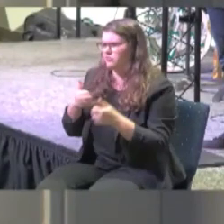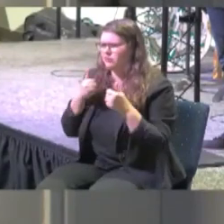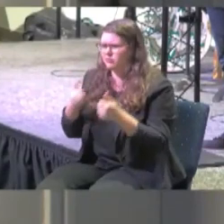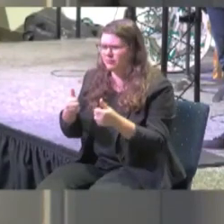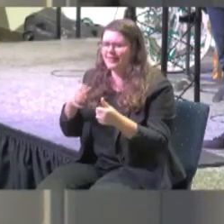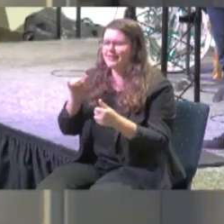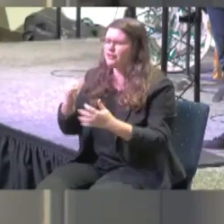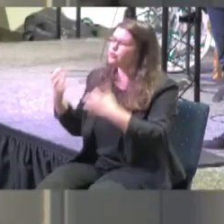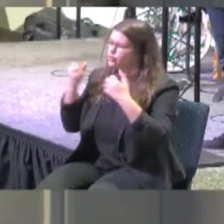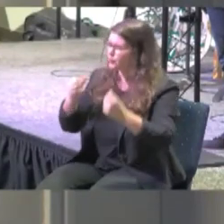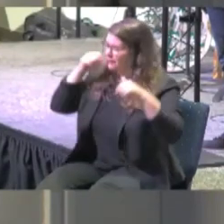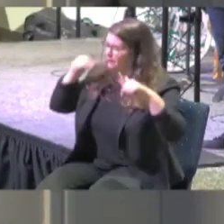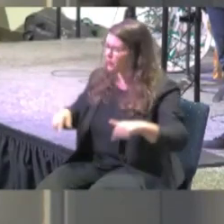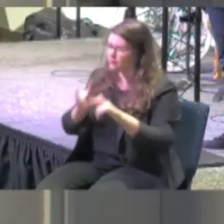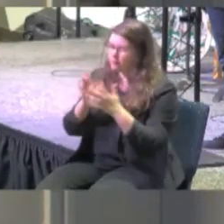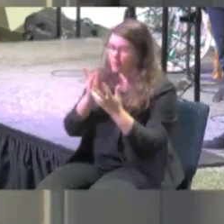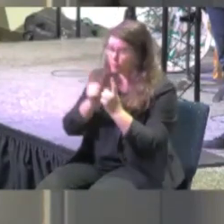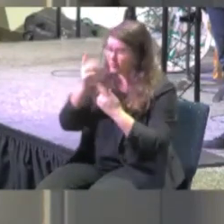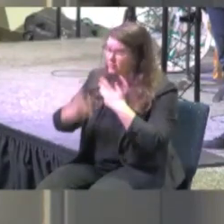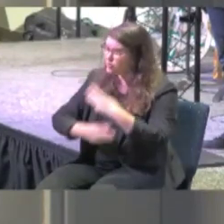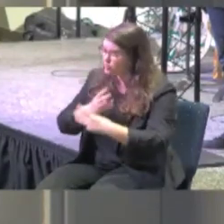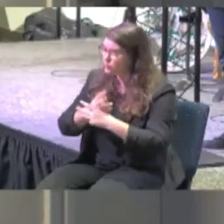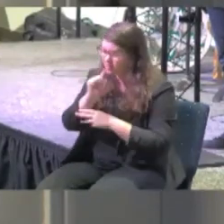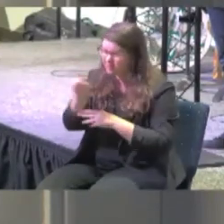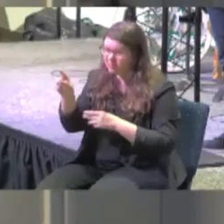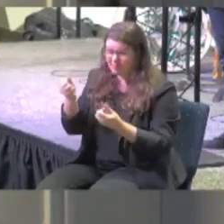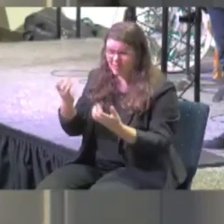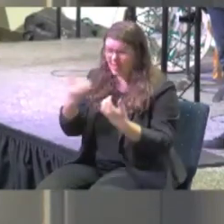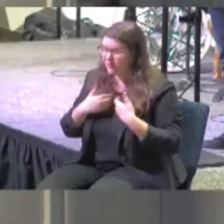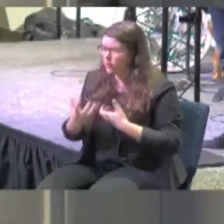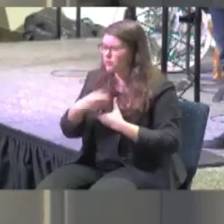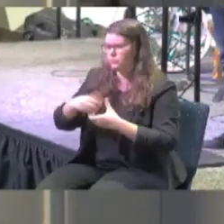great strength and something that we can contribute to this work.